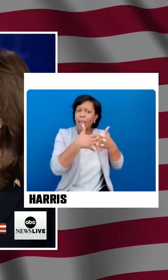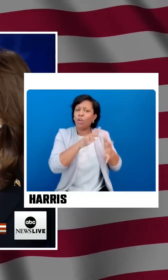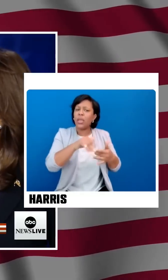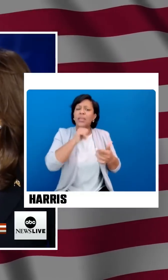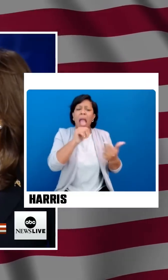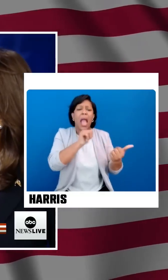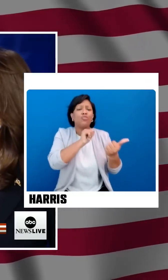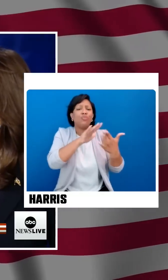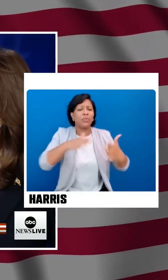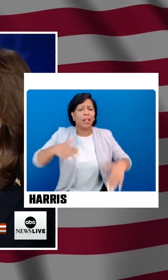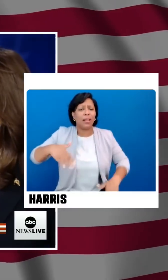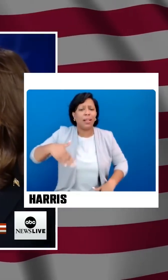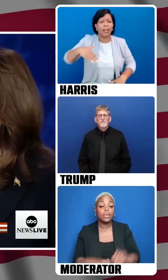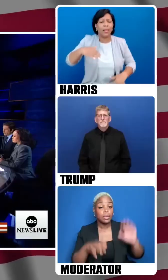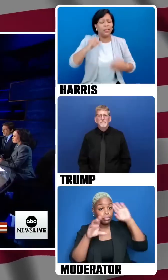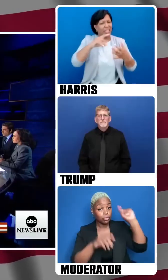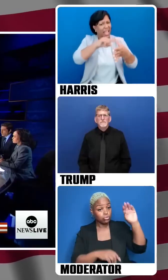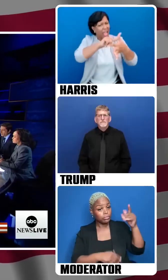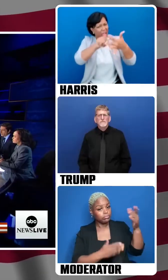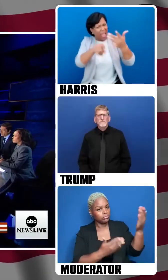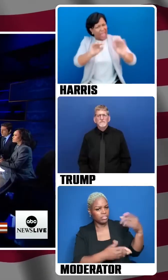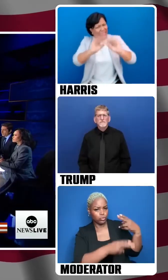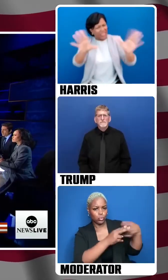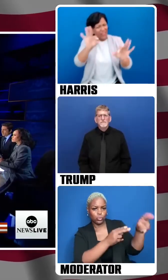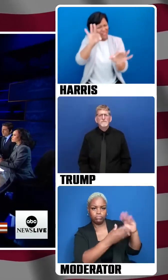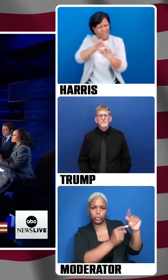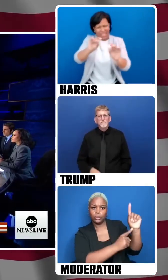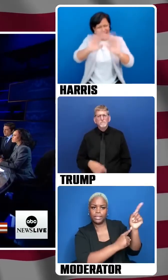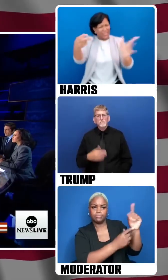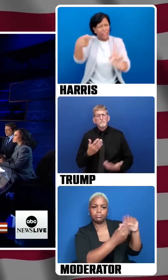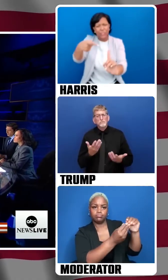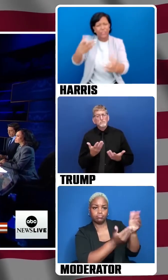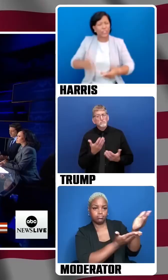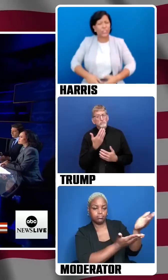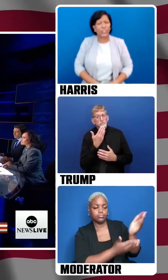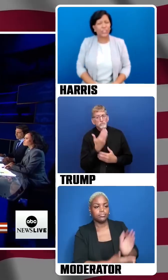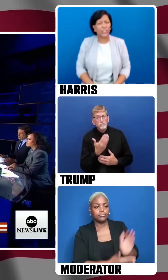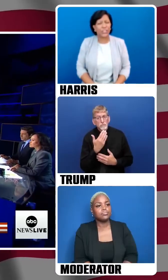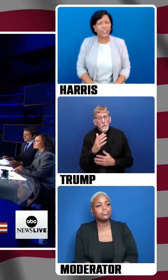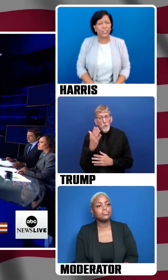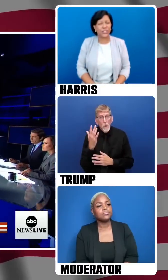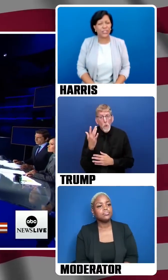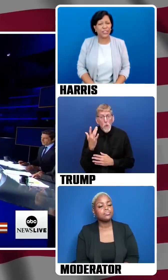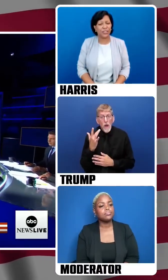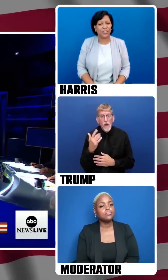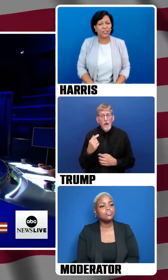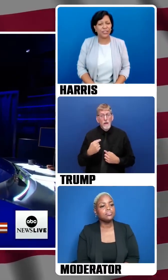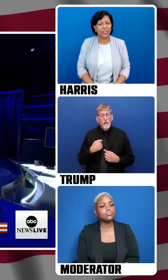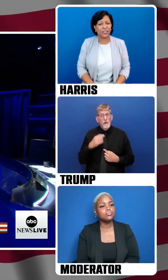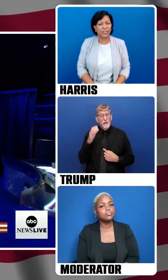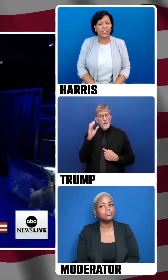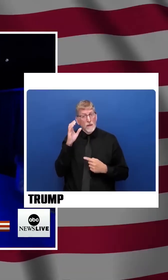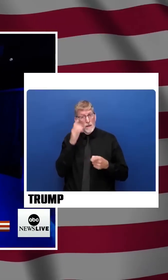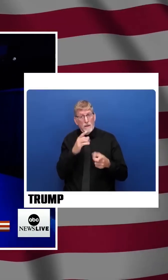Trump, I'll give you a quick minute to respond here. Thank you, because when I hear that, see, I'm a different kind of a person. I